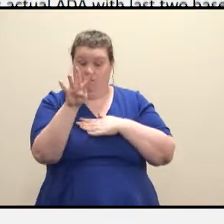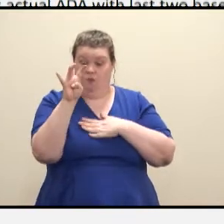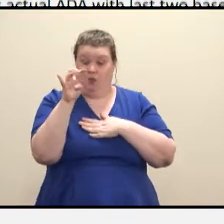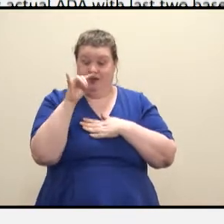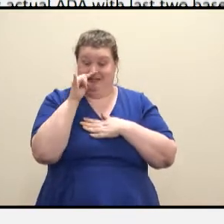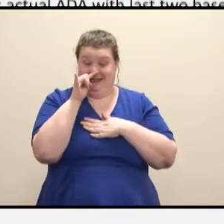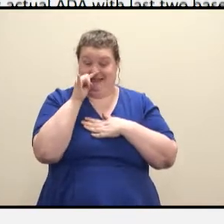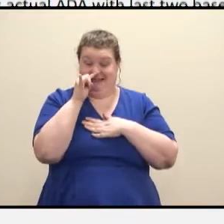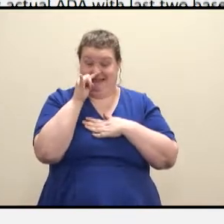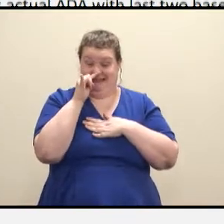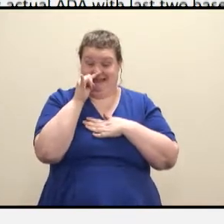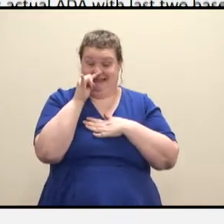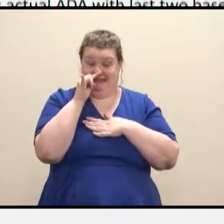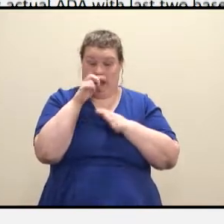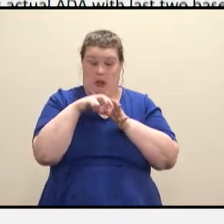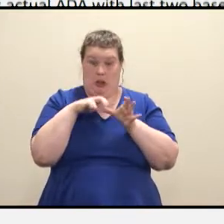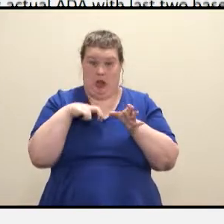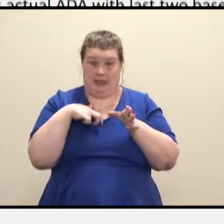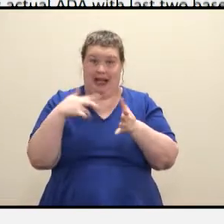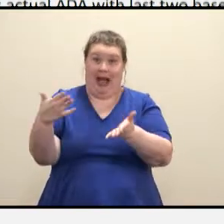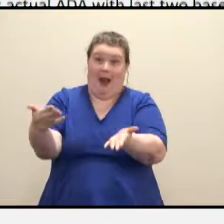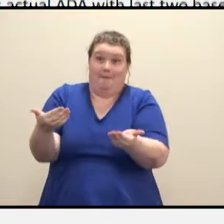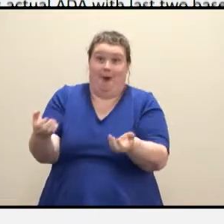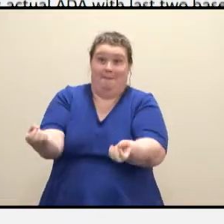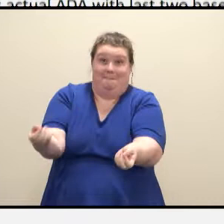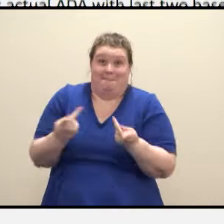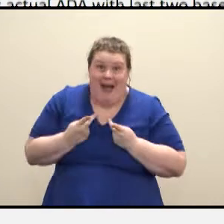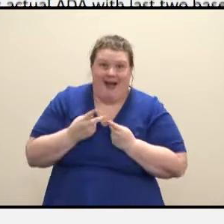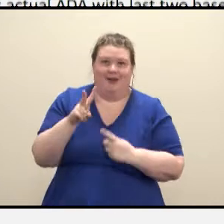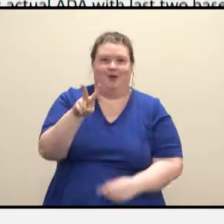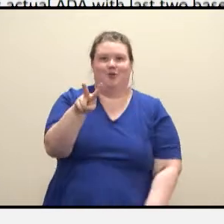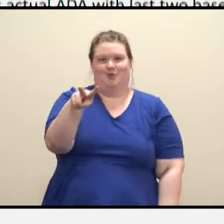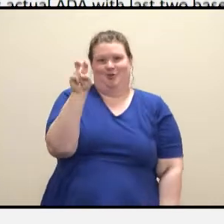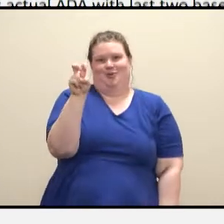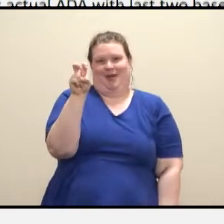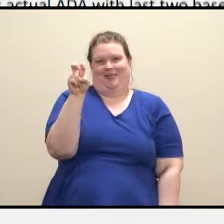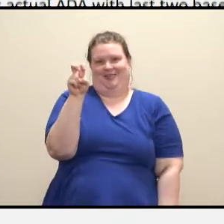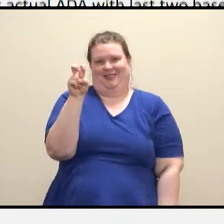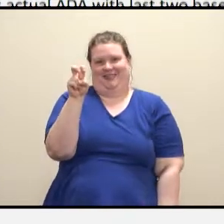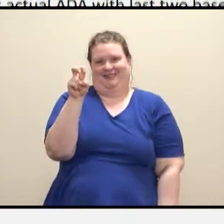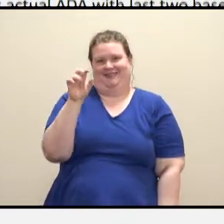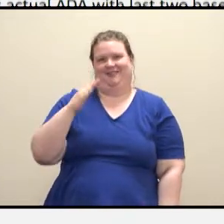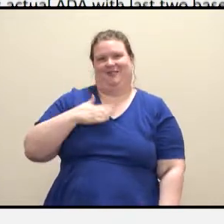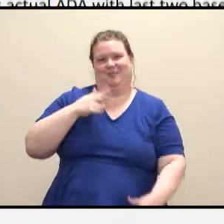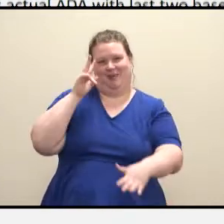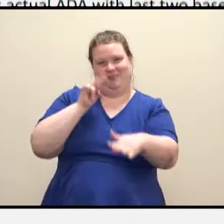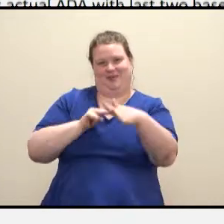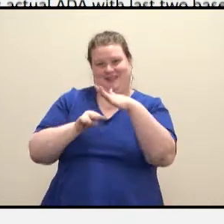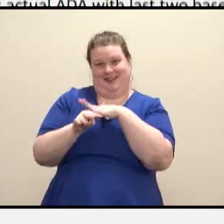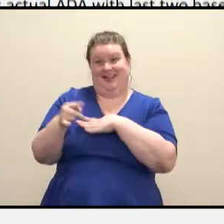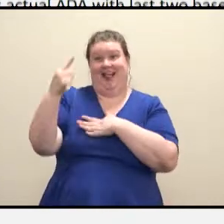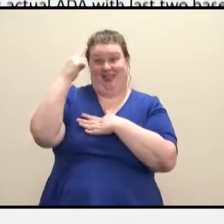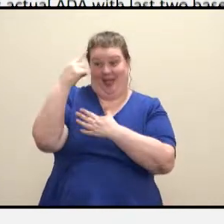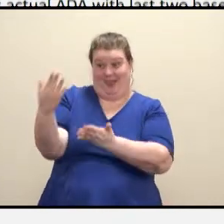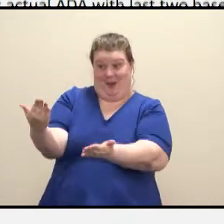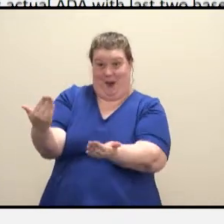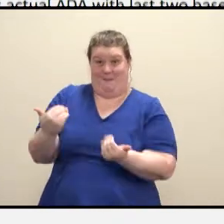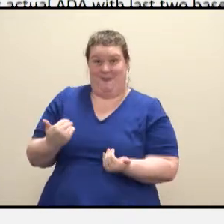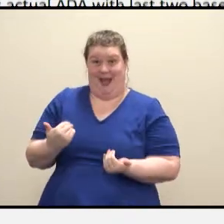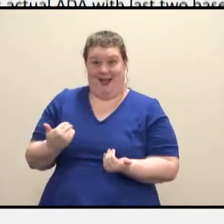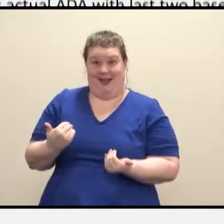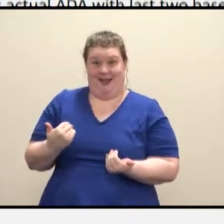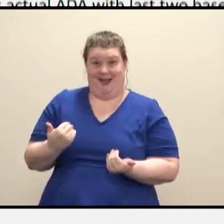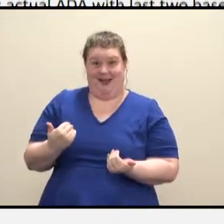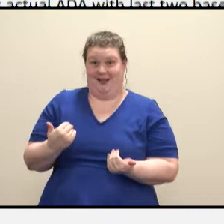kids. I brought back 200 of them in my projections this past year, thinking that they would be coming back.